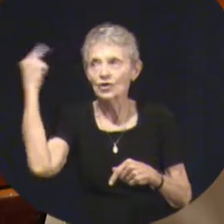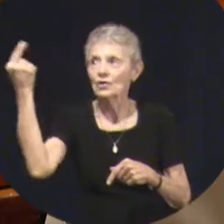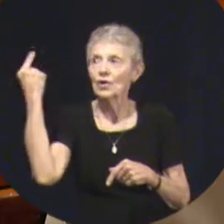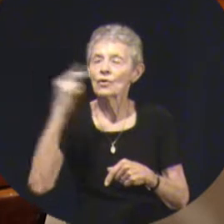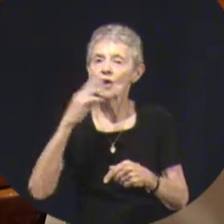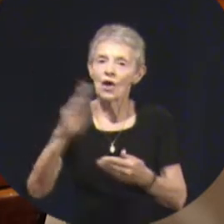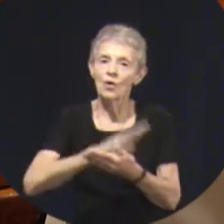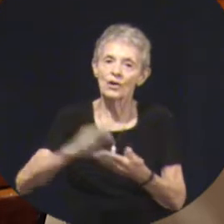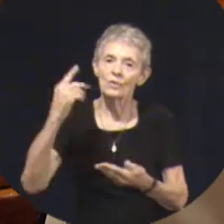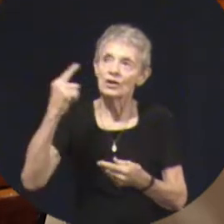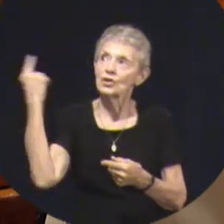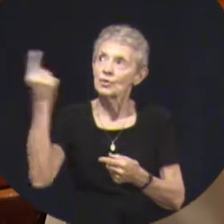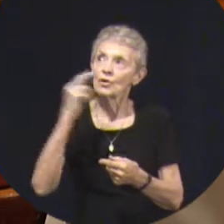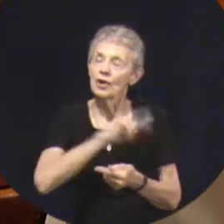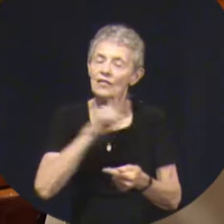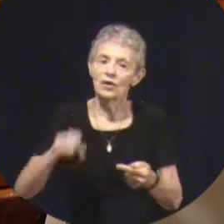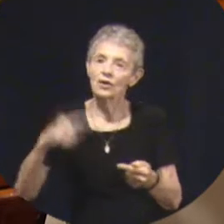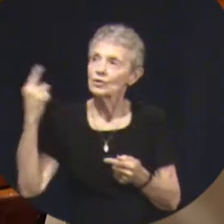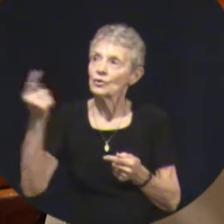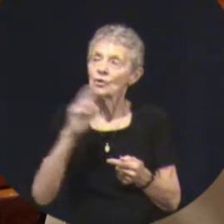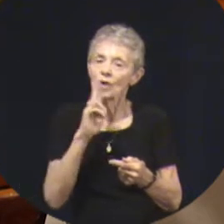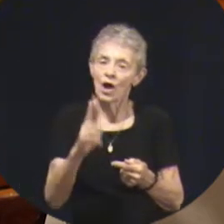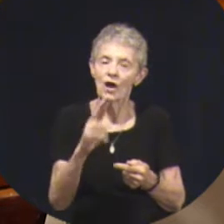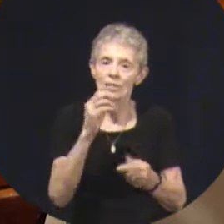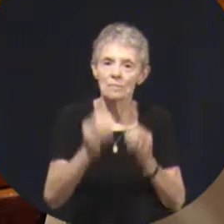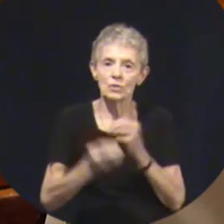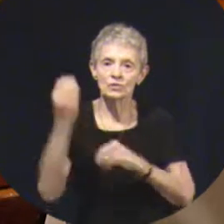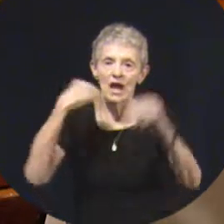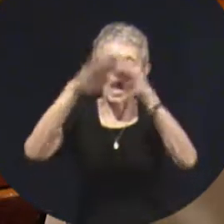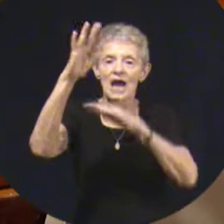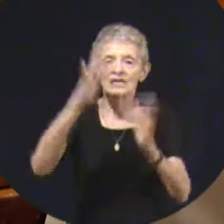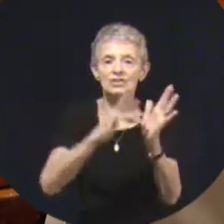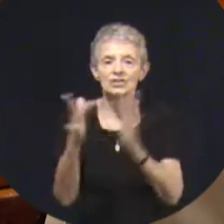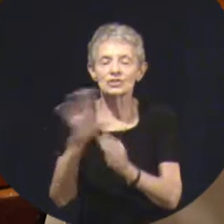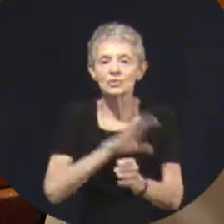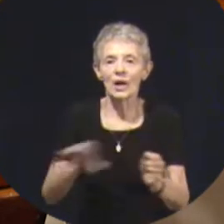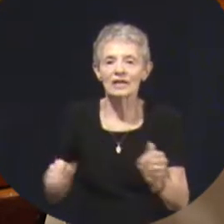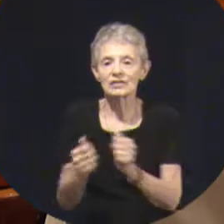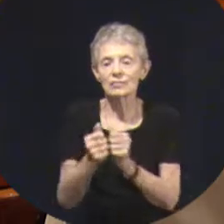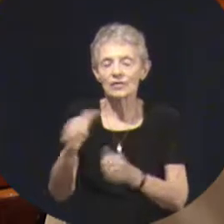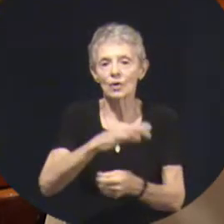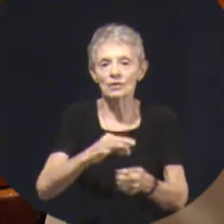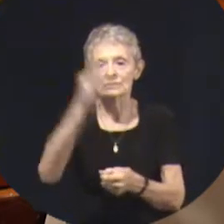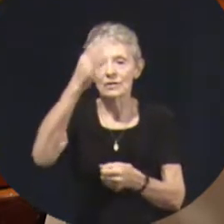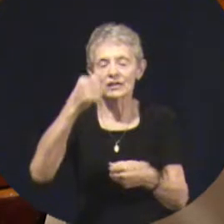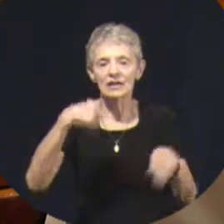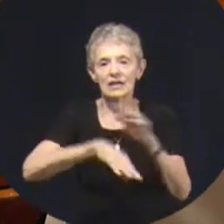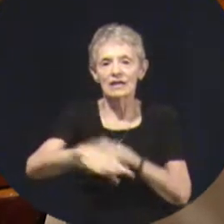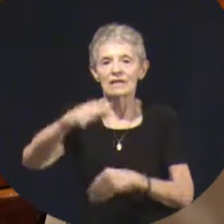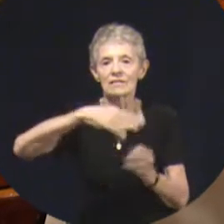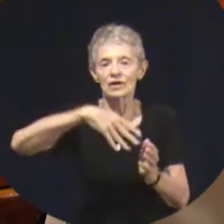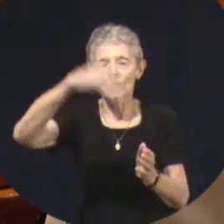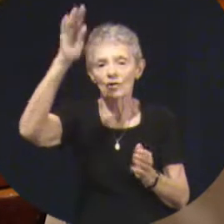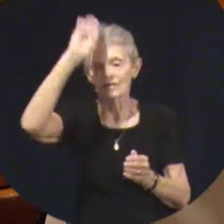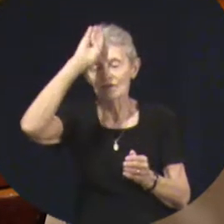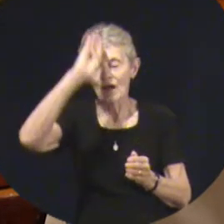Lord. You alone are the Most High, Jesus Christ, with the Holy Spirit, in the glory of God the Father.